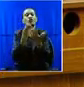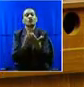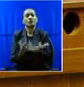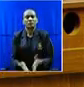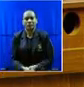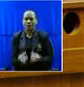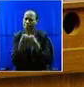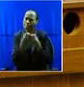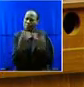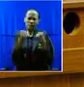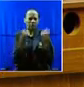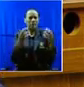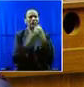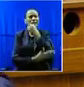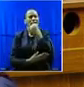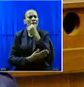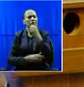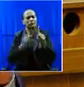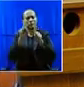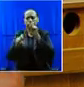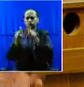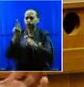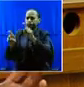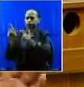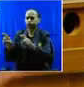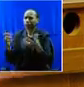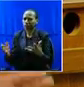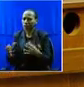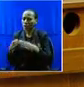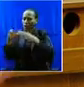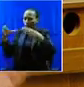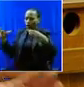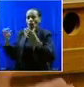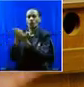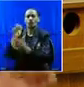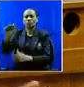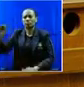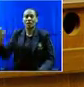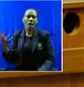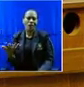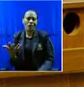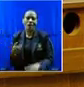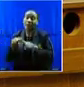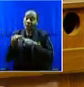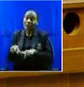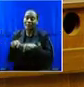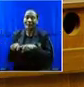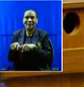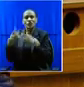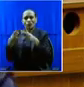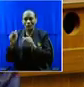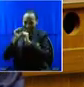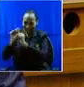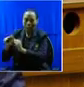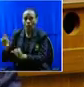Many countries that have seen exponential growth have relied on locally made goods, because